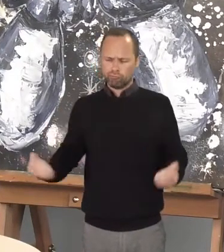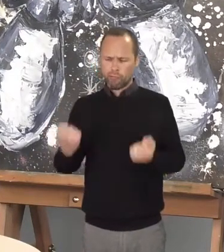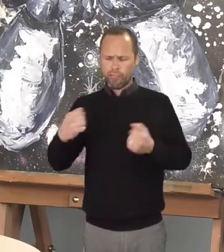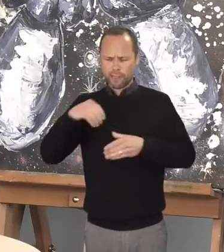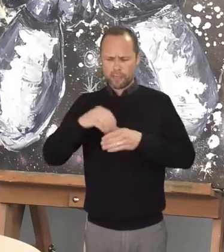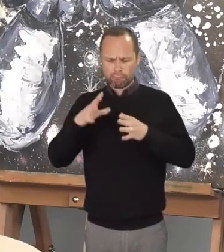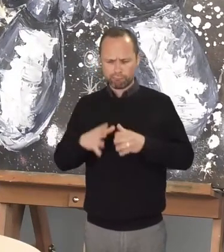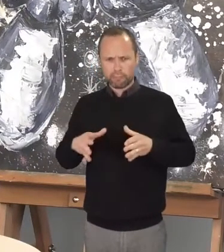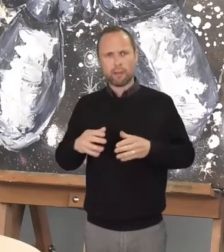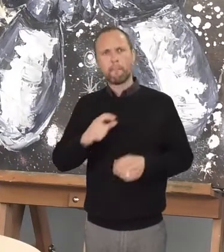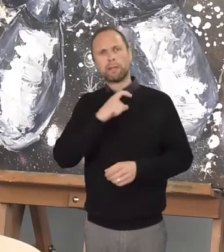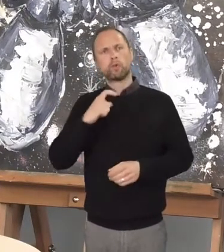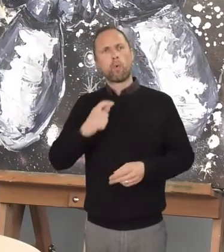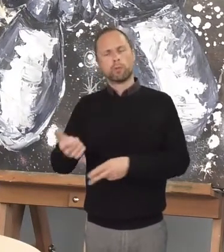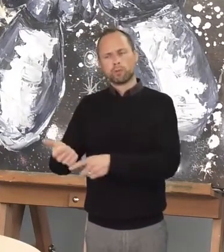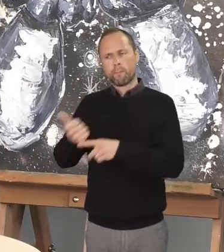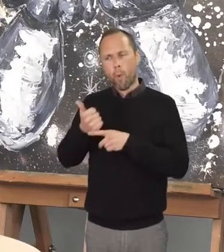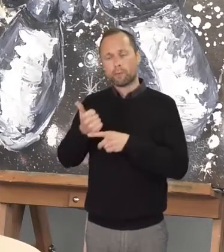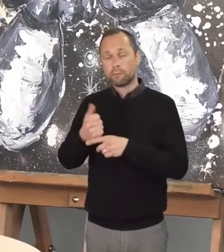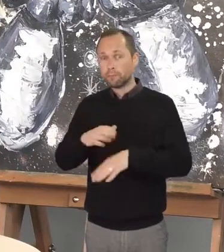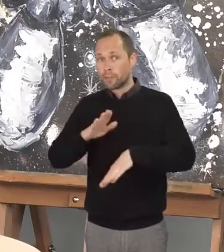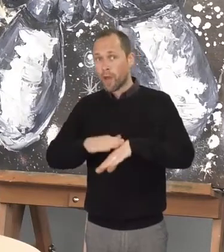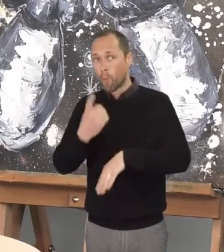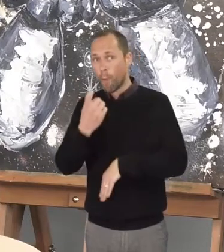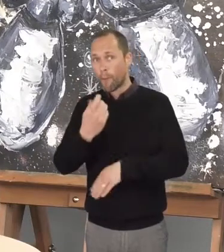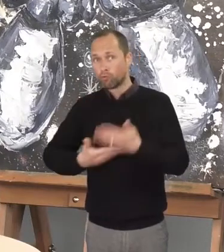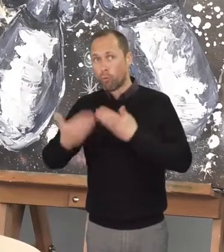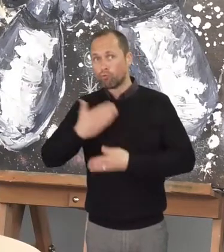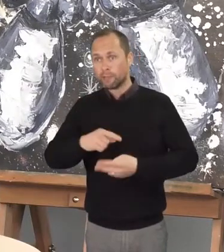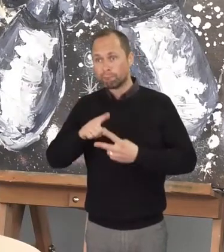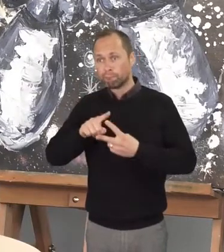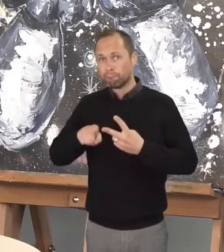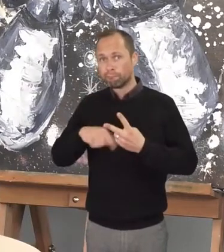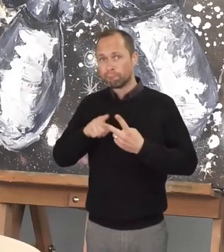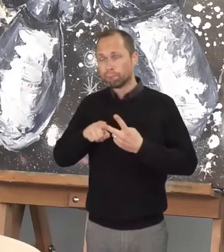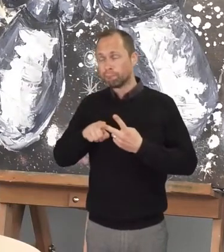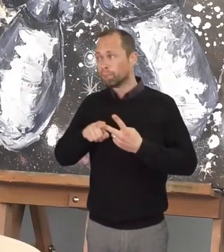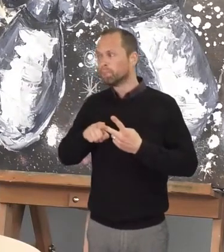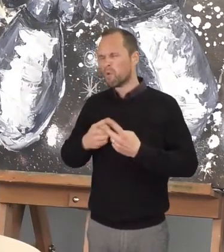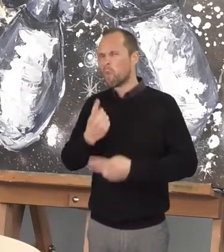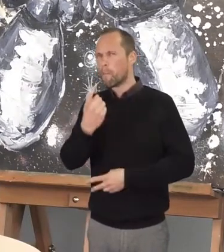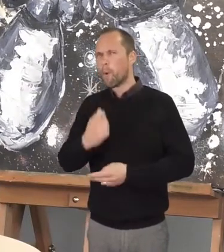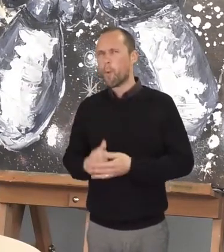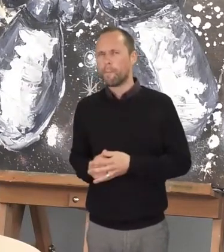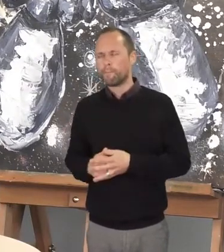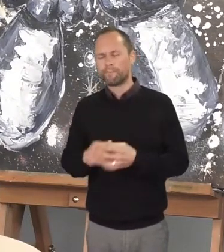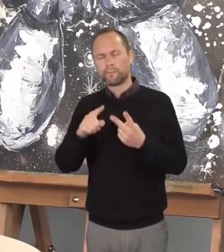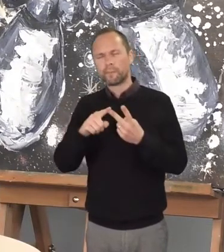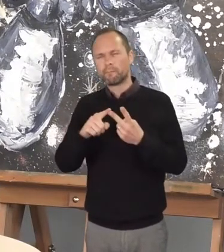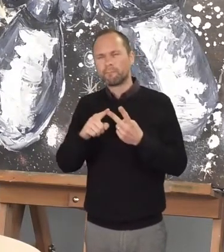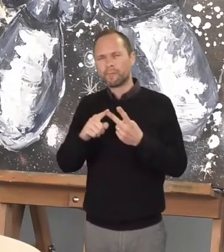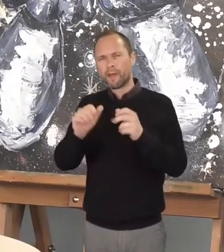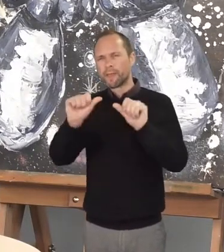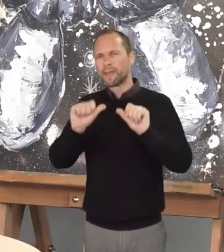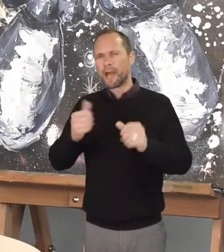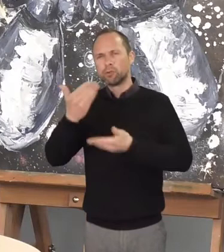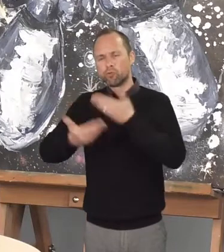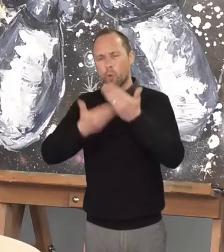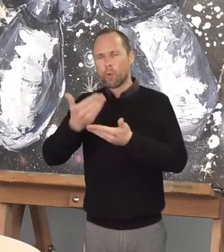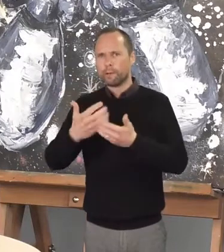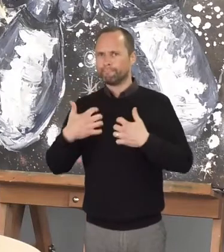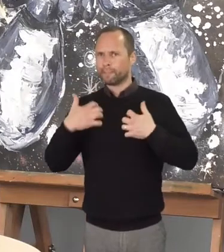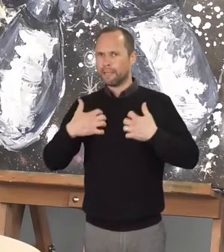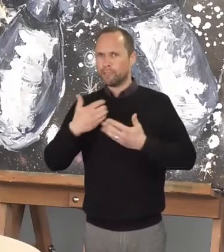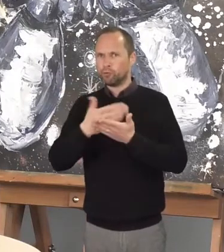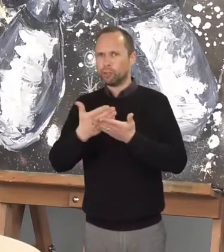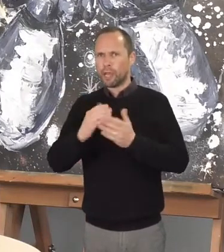Oh, have we got time for more, Ben? Oh, let's squeeze one in. The other story I was so keen to share with you